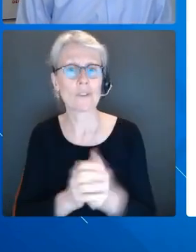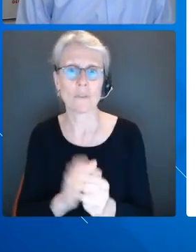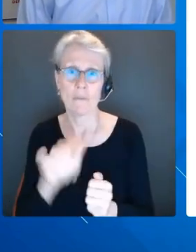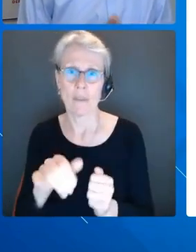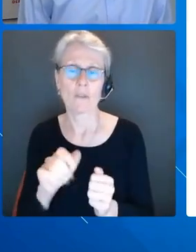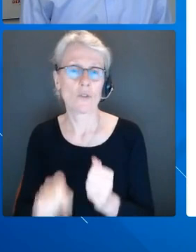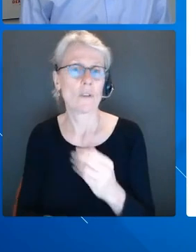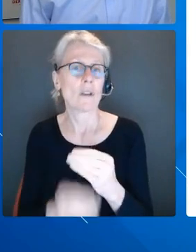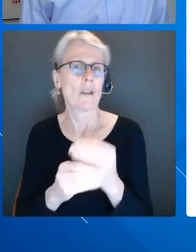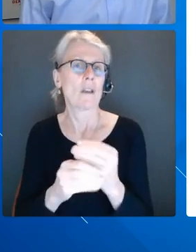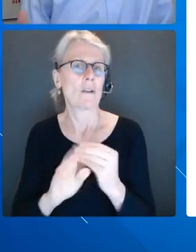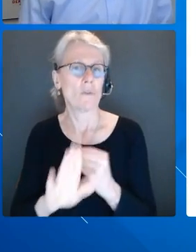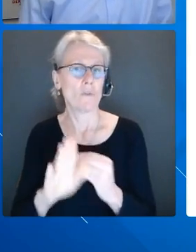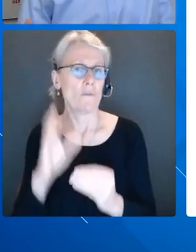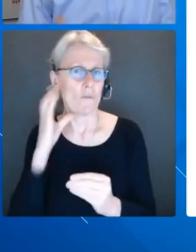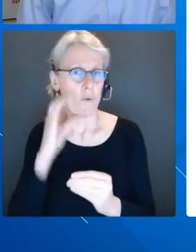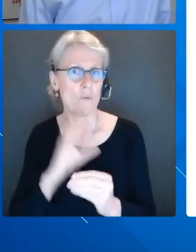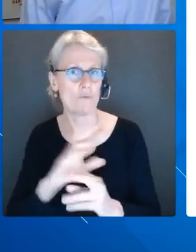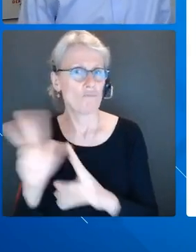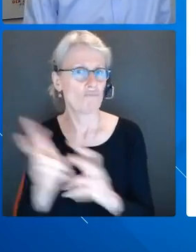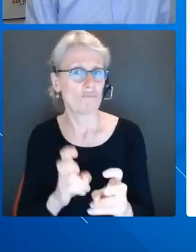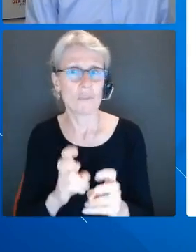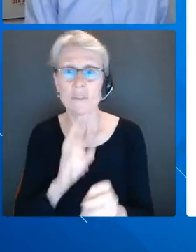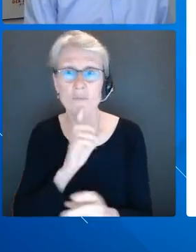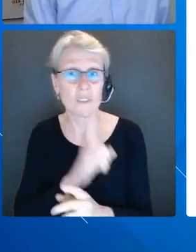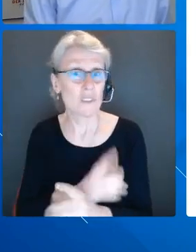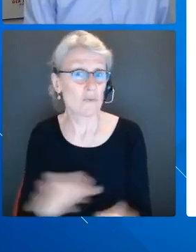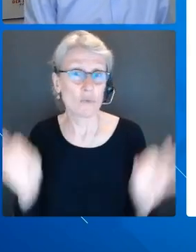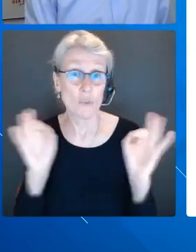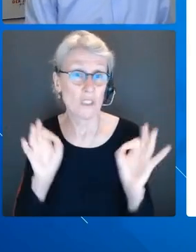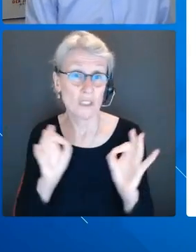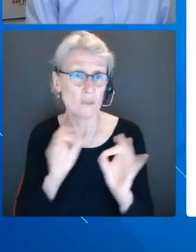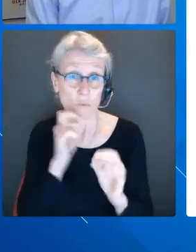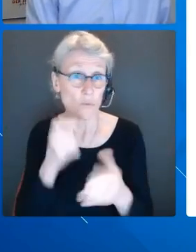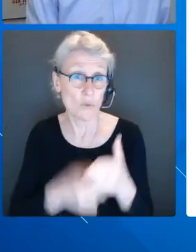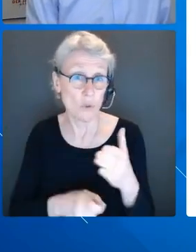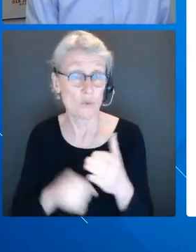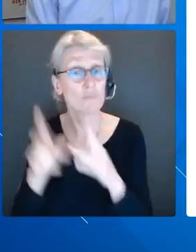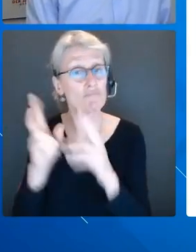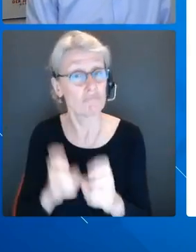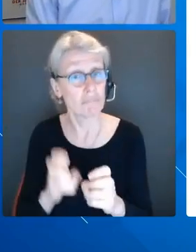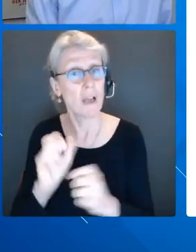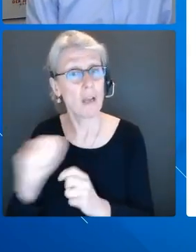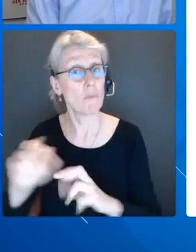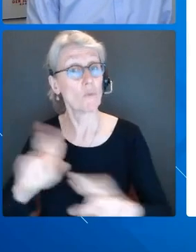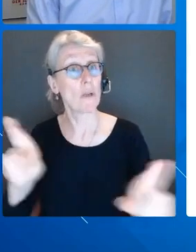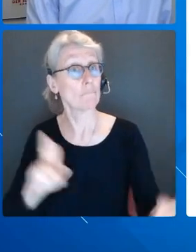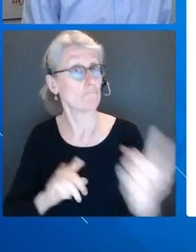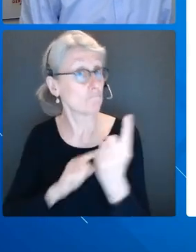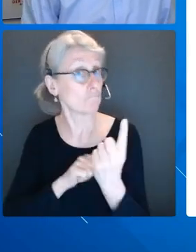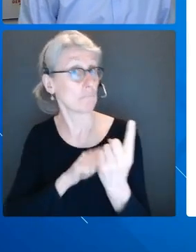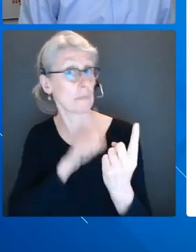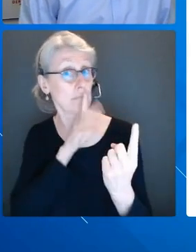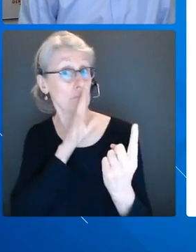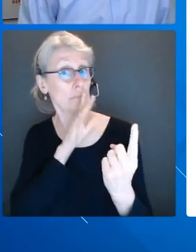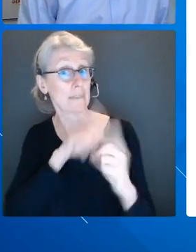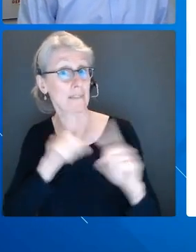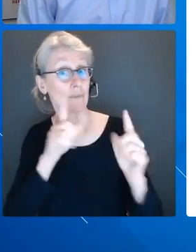pre-installed on your phone. You never know. It's free. Have it installed. It's really nice. Strongly recommended.